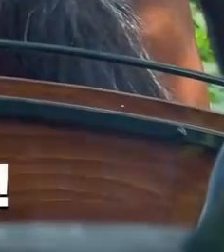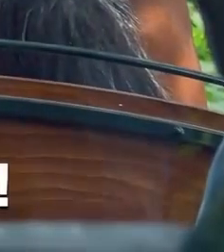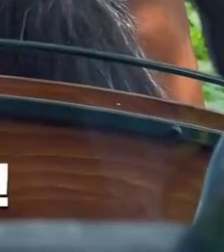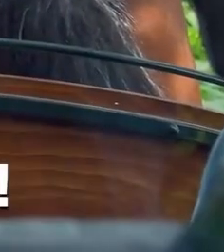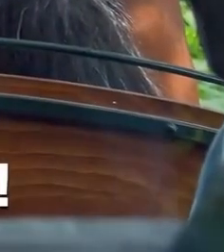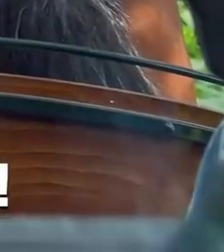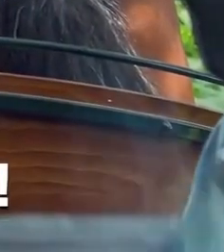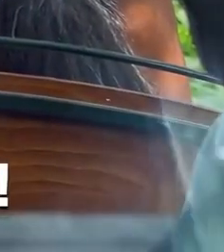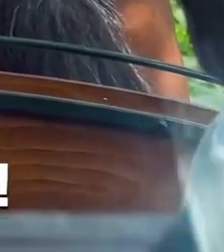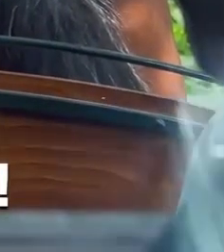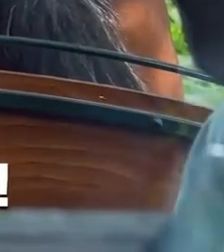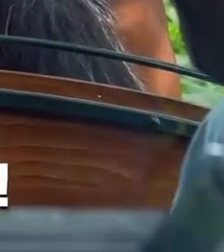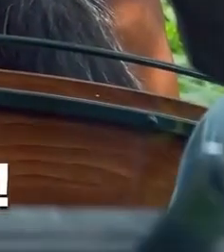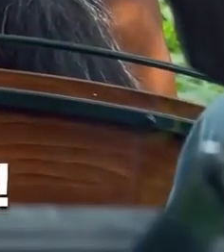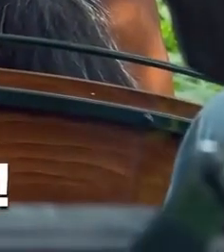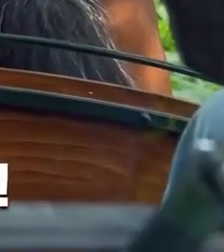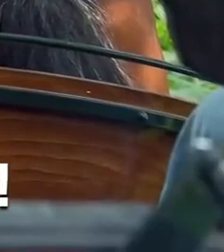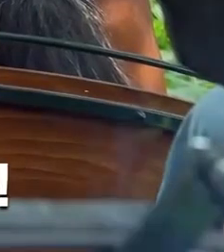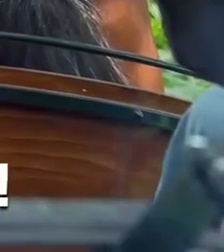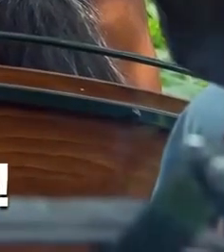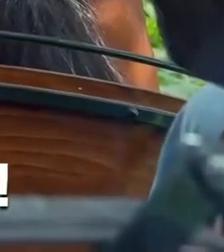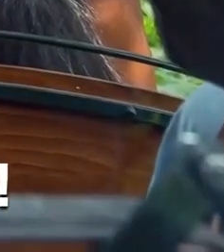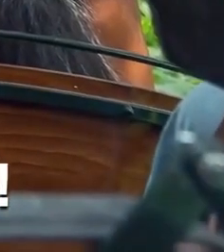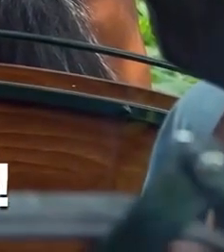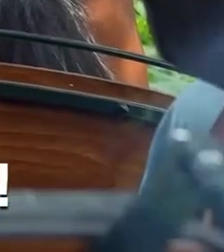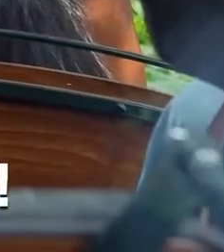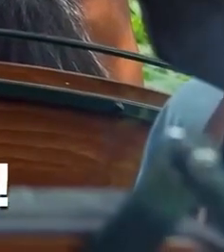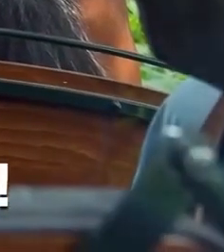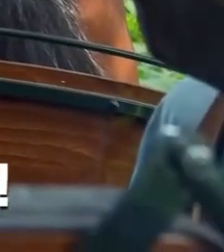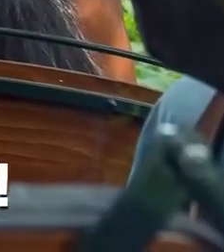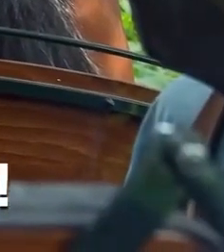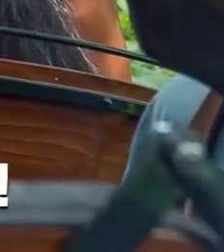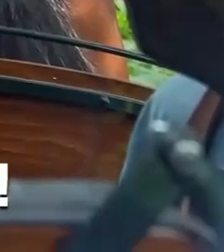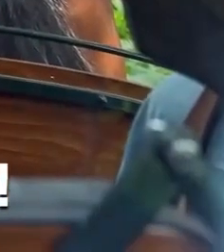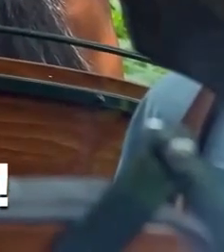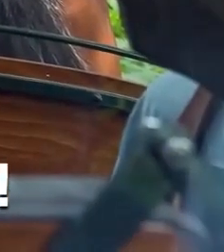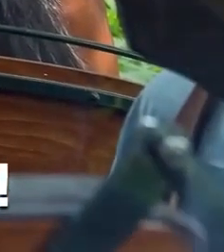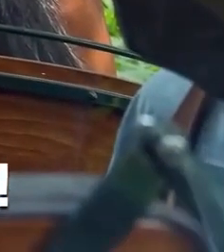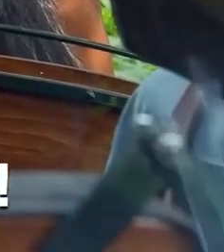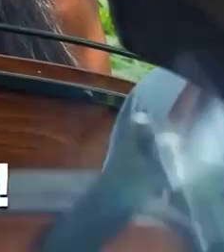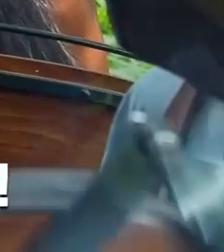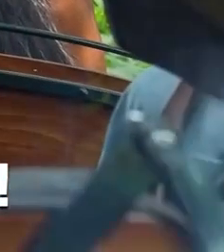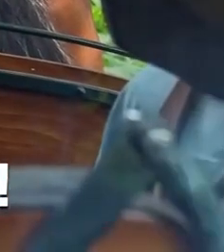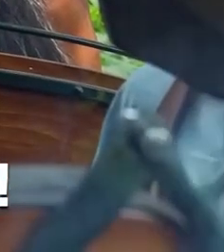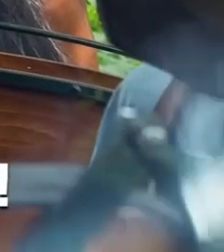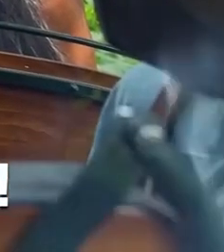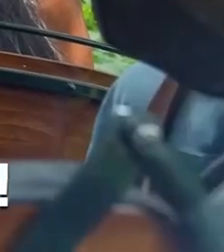set me on the chariots of my noble